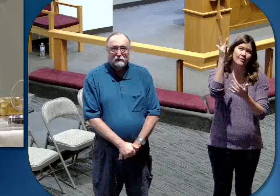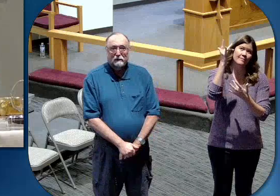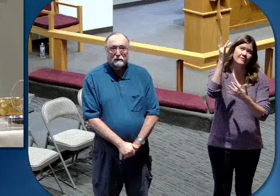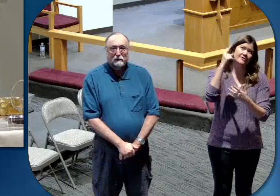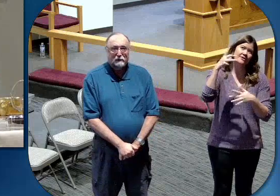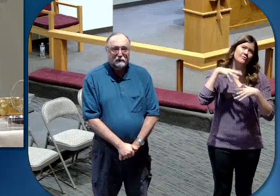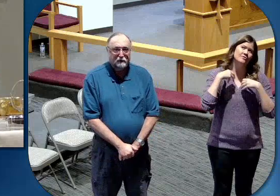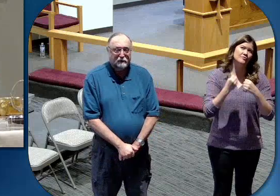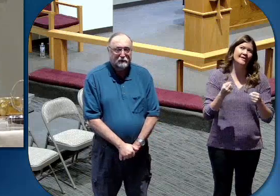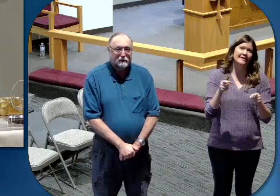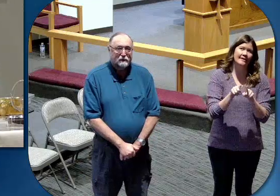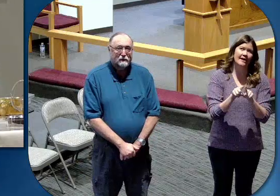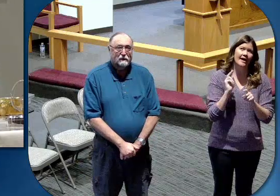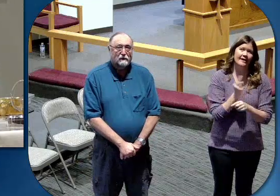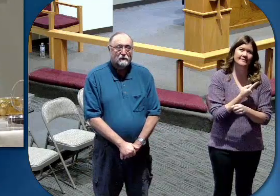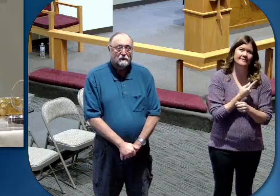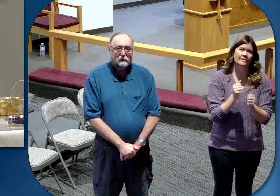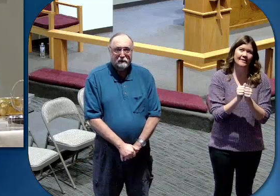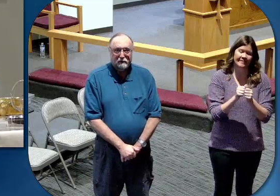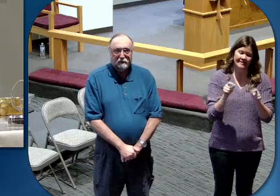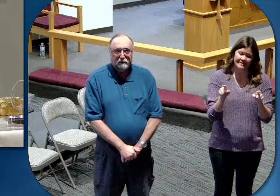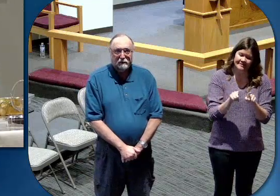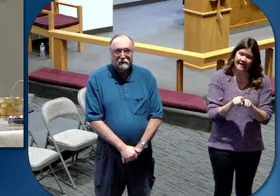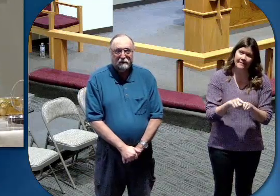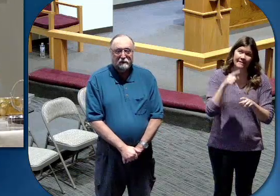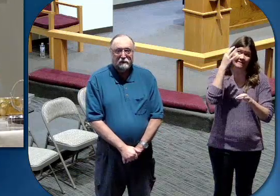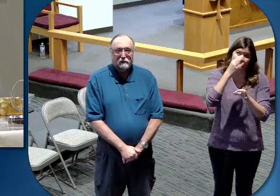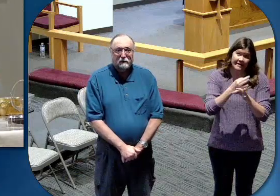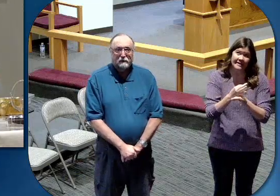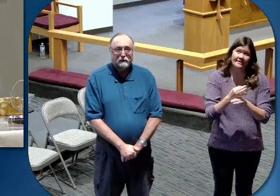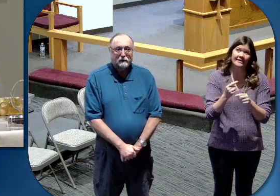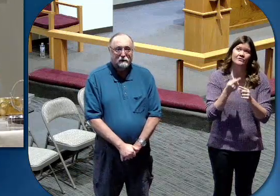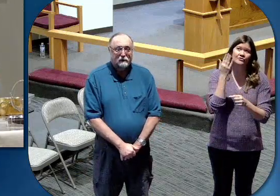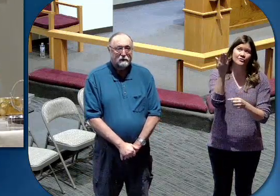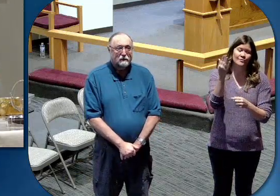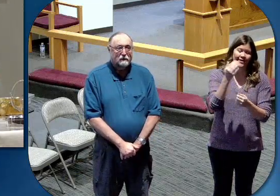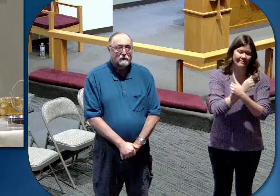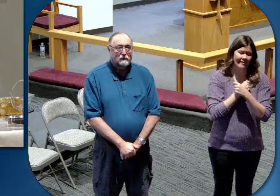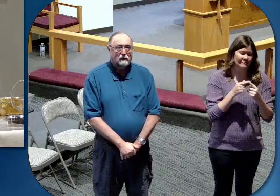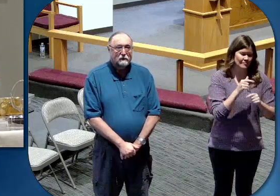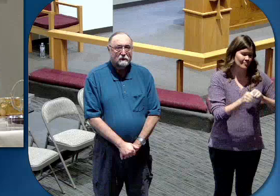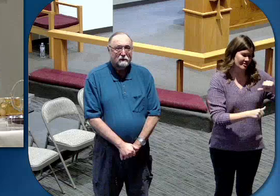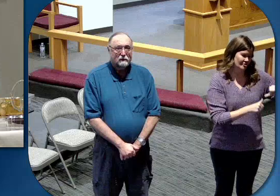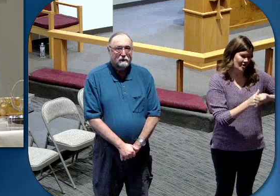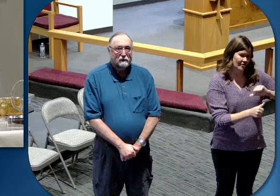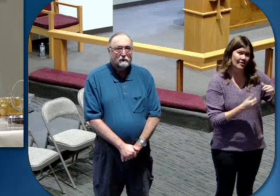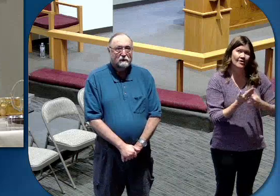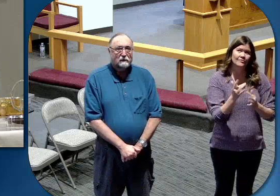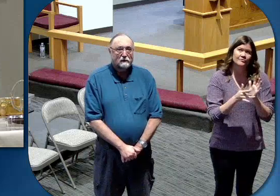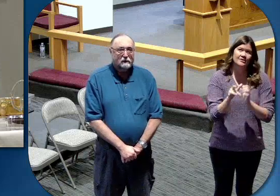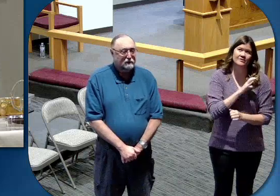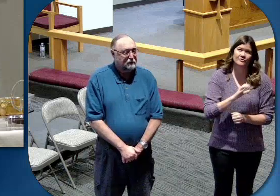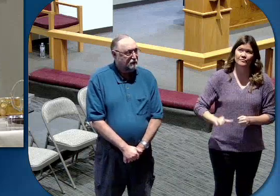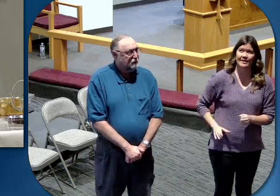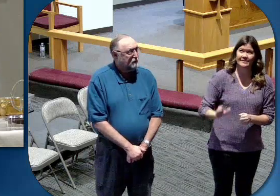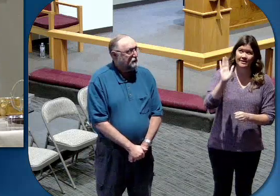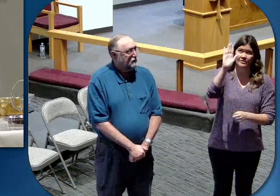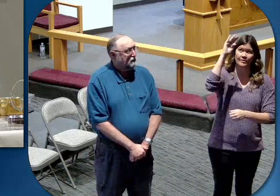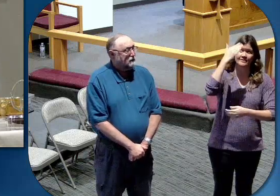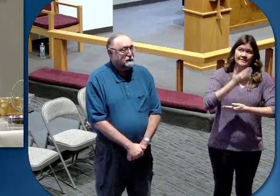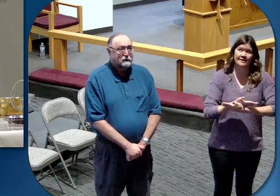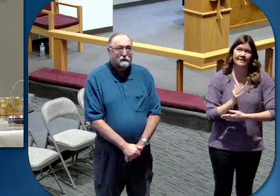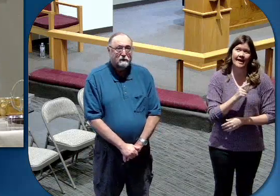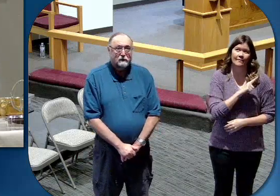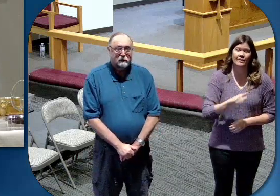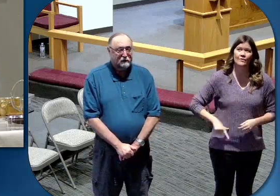would strengthen us through the same, in faith toward you and in fervent love toward one another. Through Jesus Christ, your Son, our